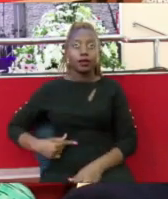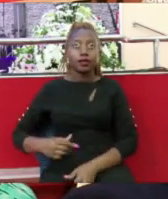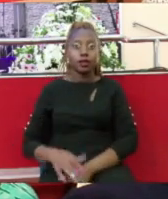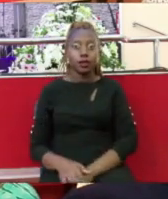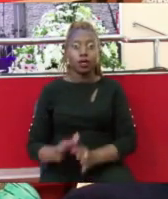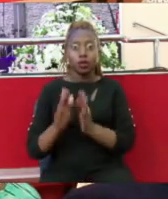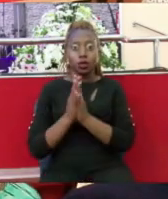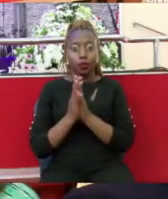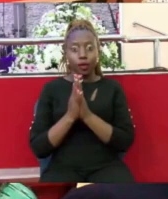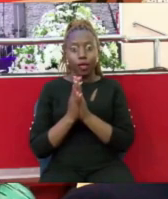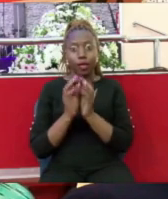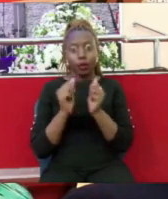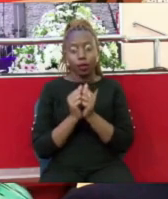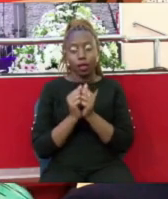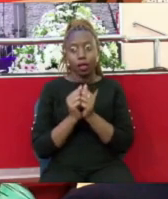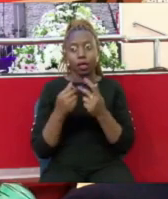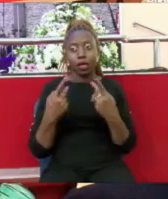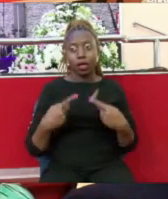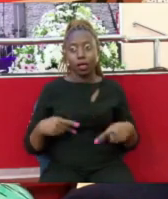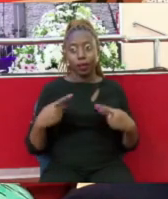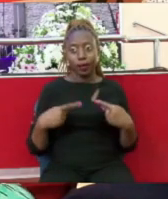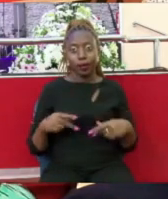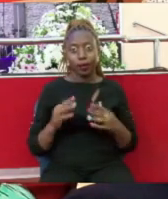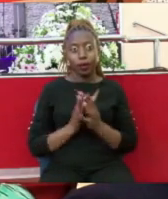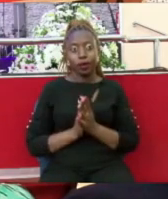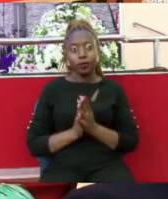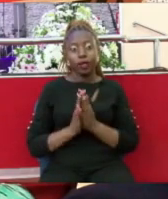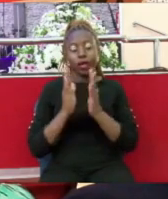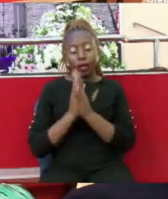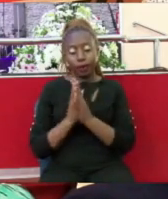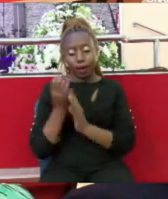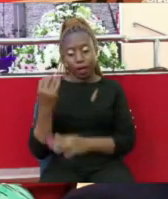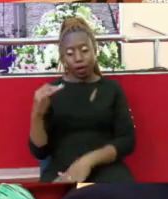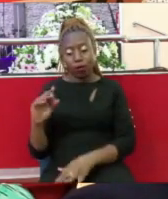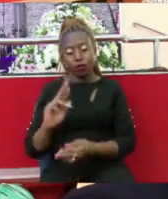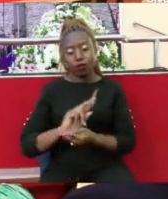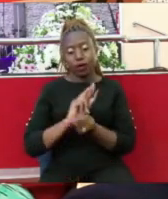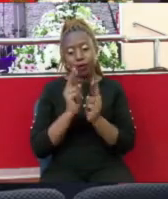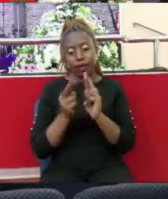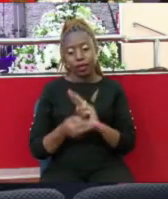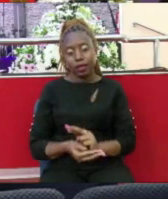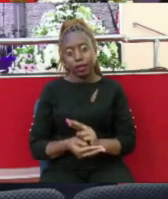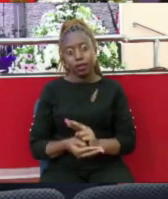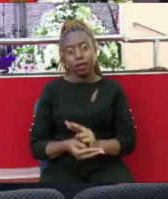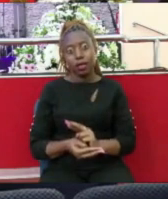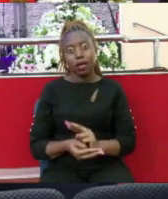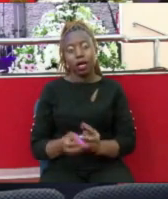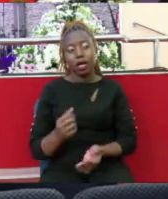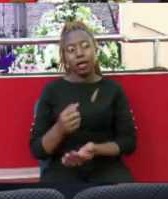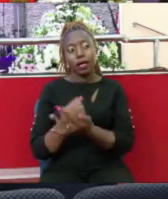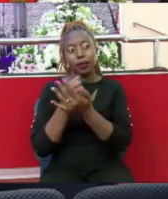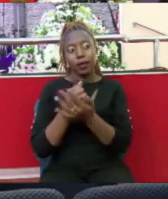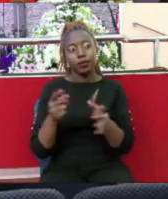with those people. The prayer of repentance. And help them join